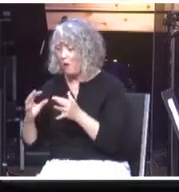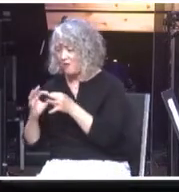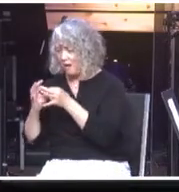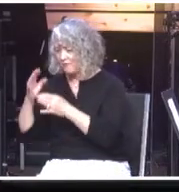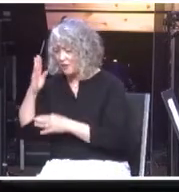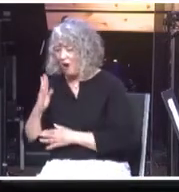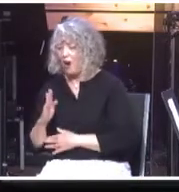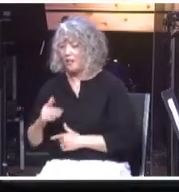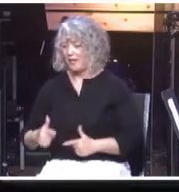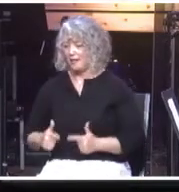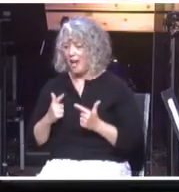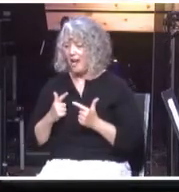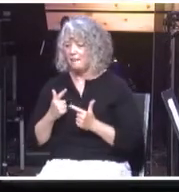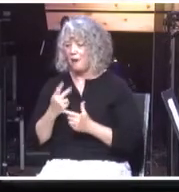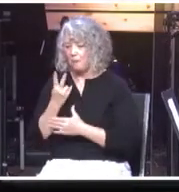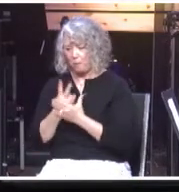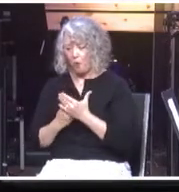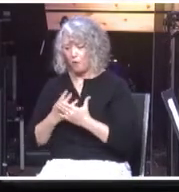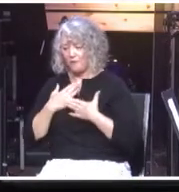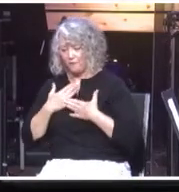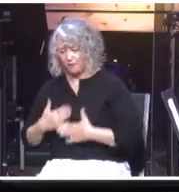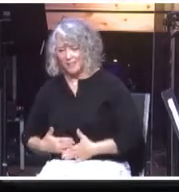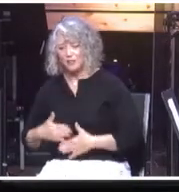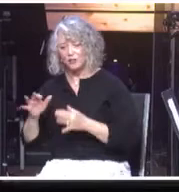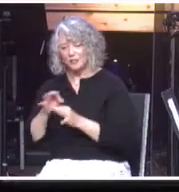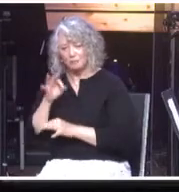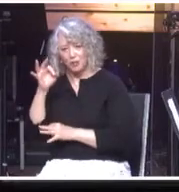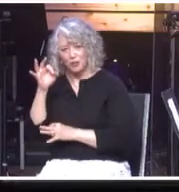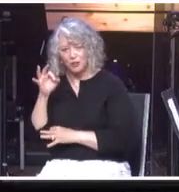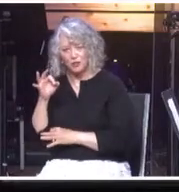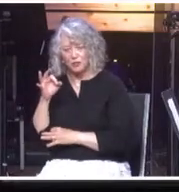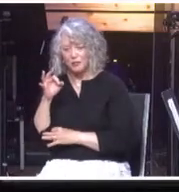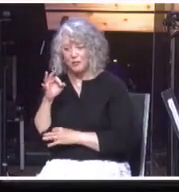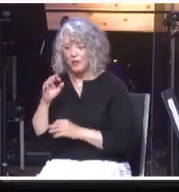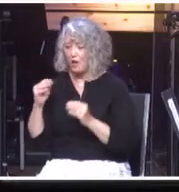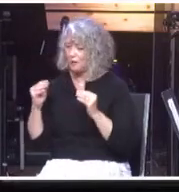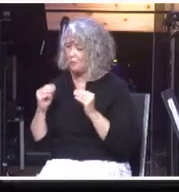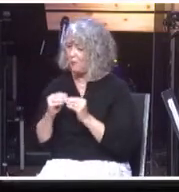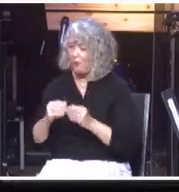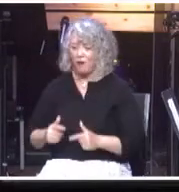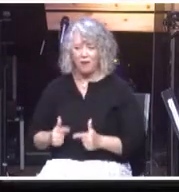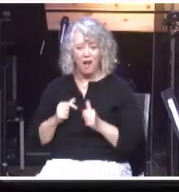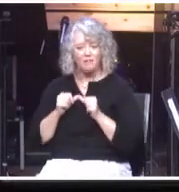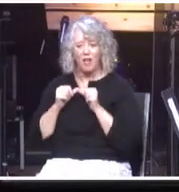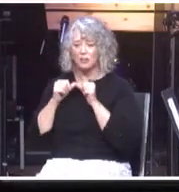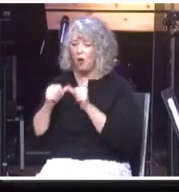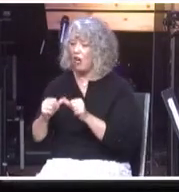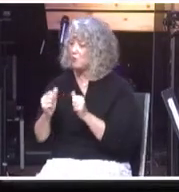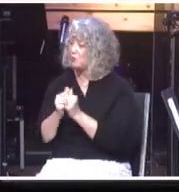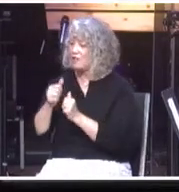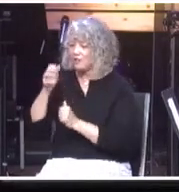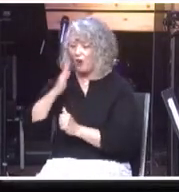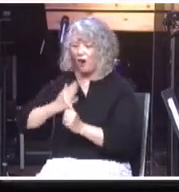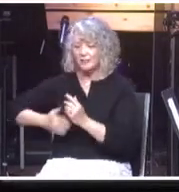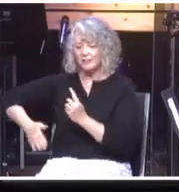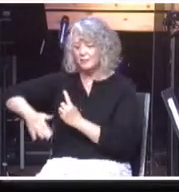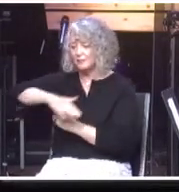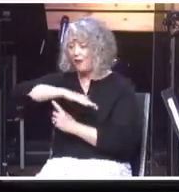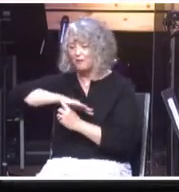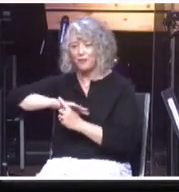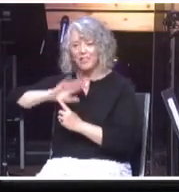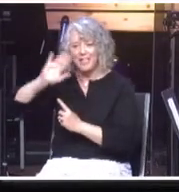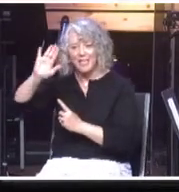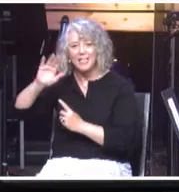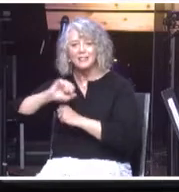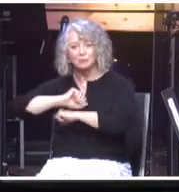and spiritual. There is ongoing life in the shadow of God's outstretched wing. That's what David is trying to get across